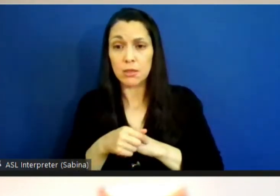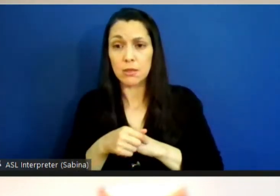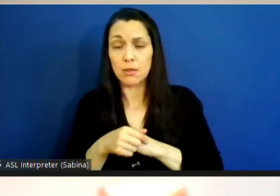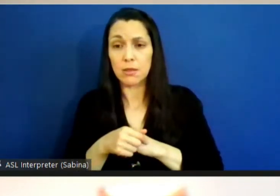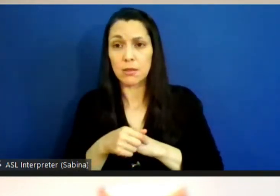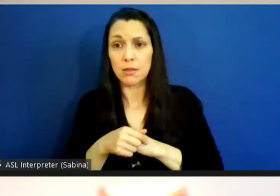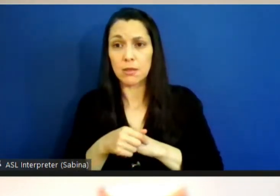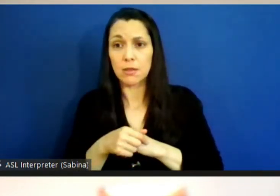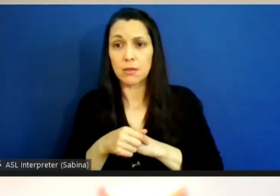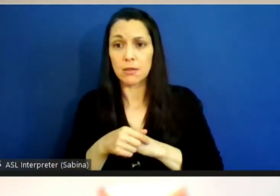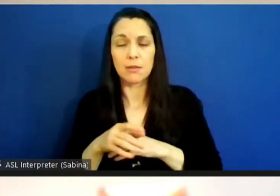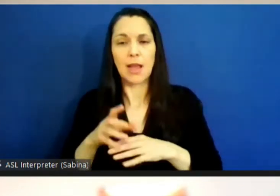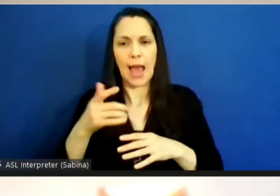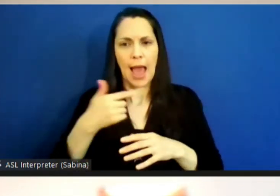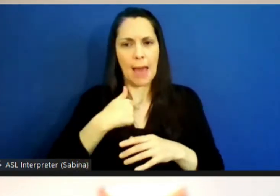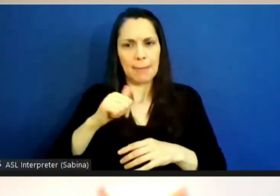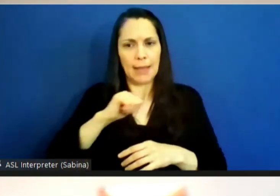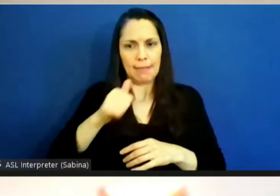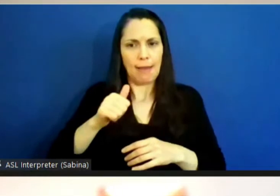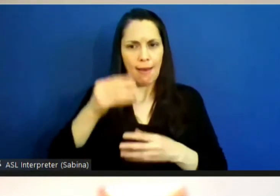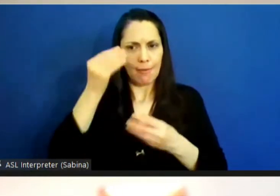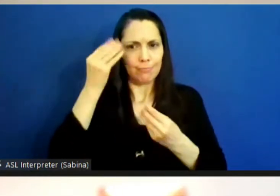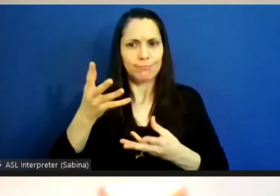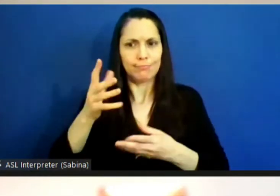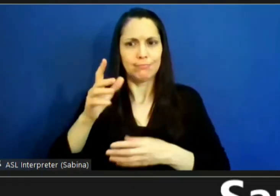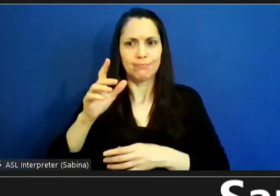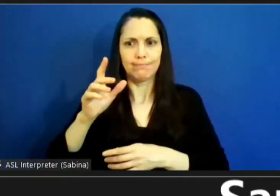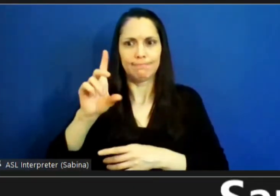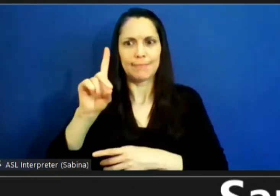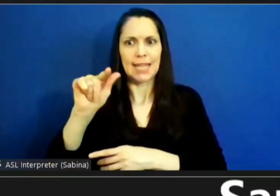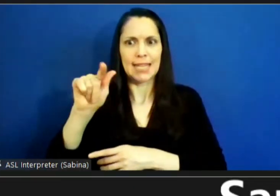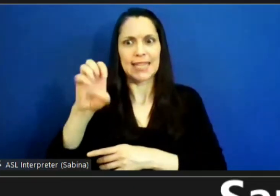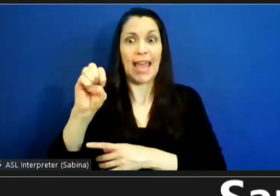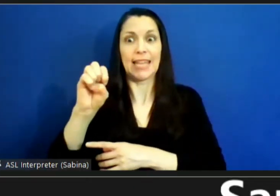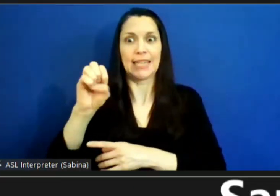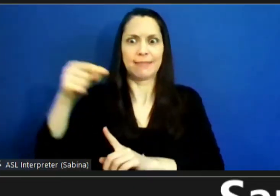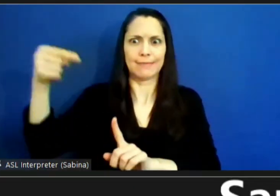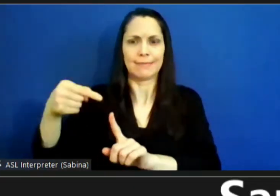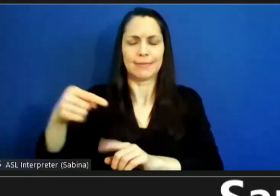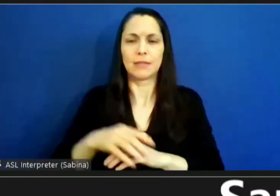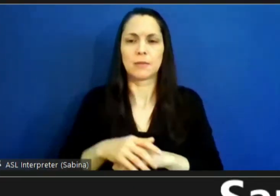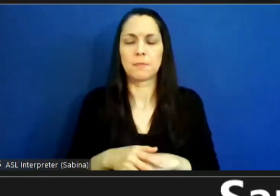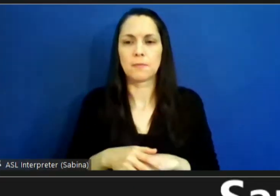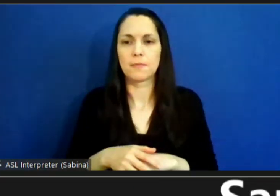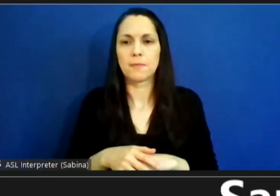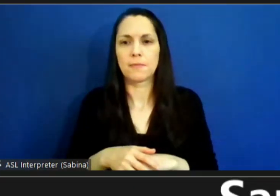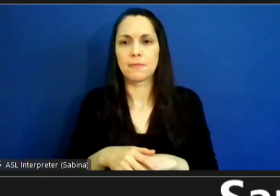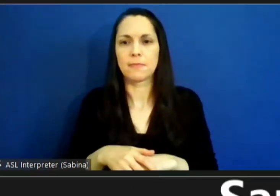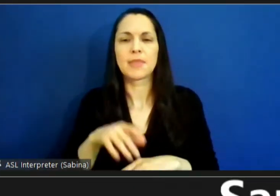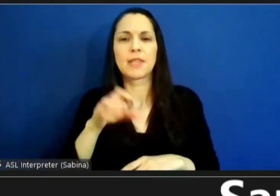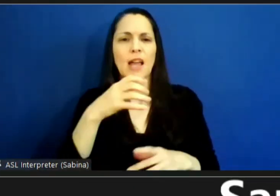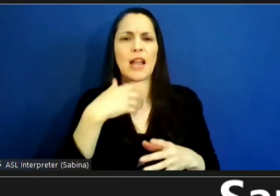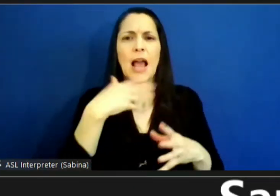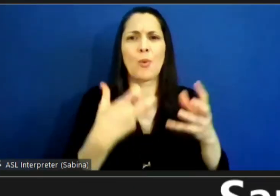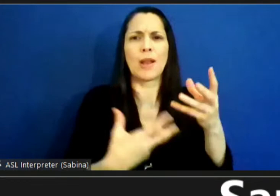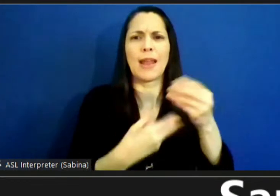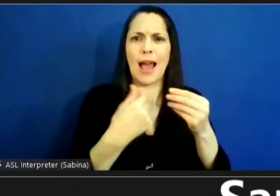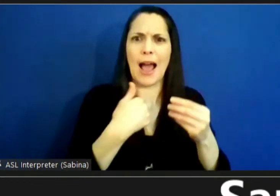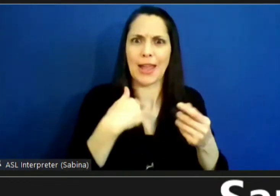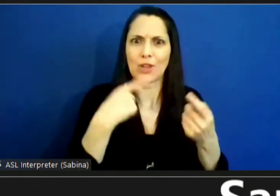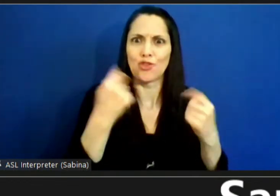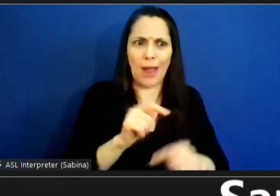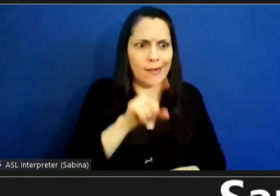It's not a hard date. I'm not giving you a hard date. Yeah, I would like to add that I have been trying to unmute myself and failing,